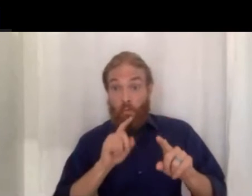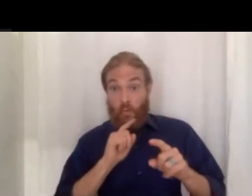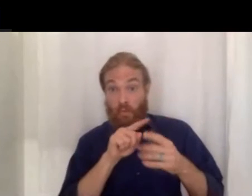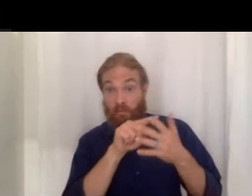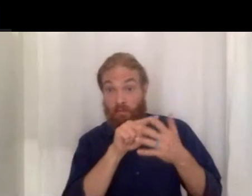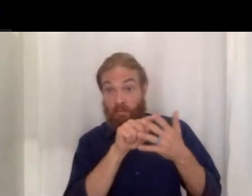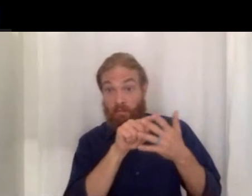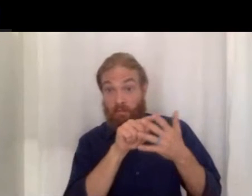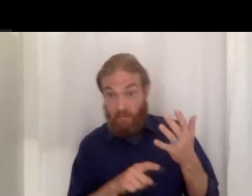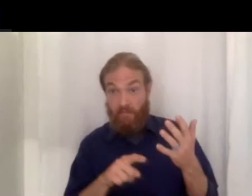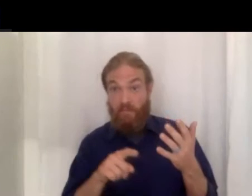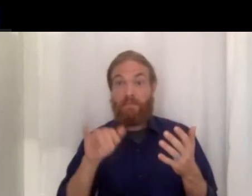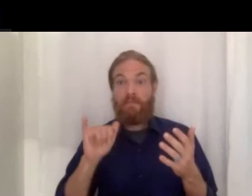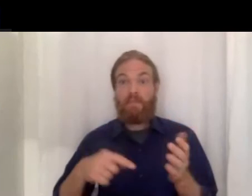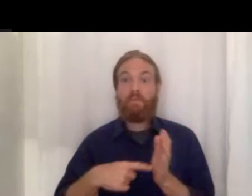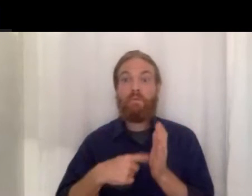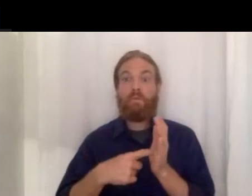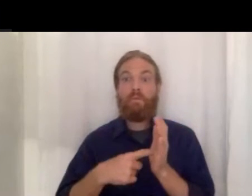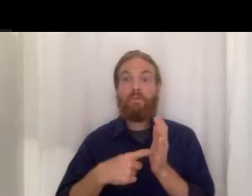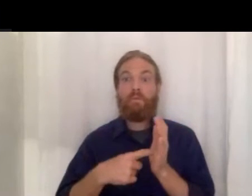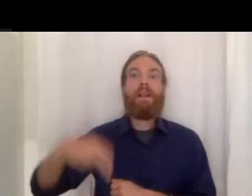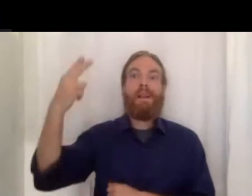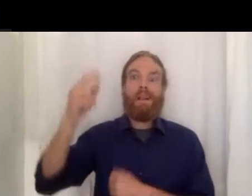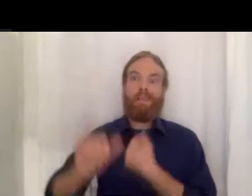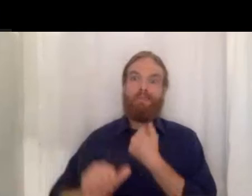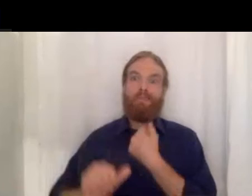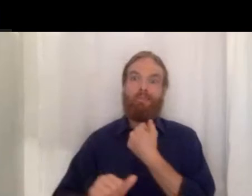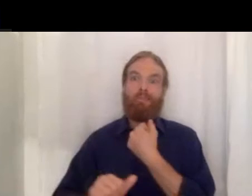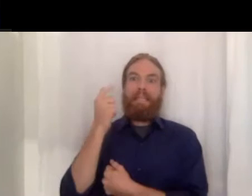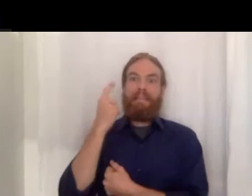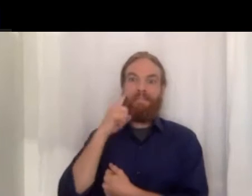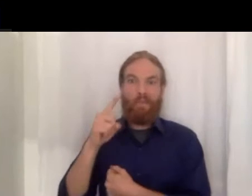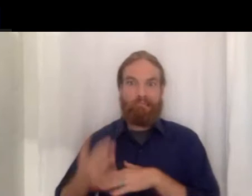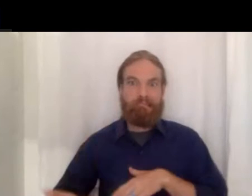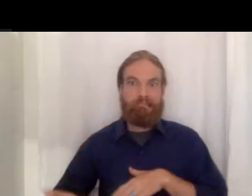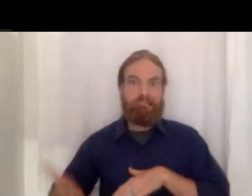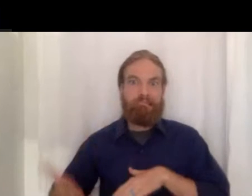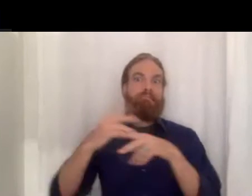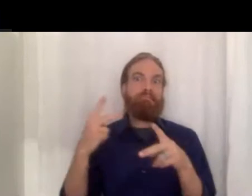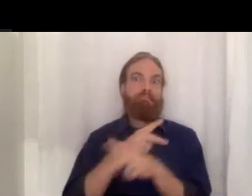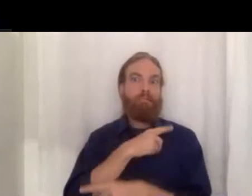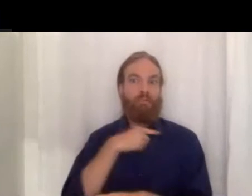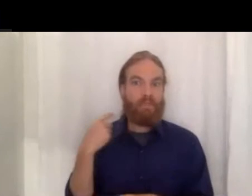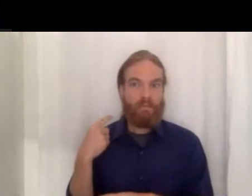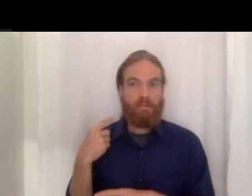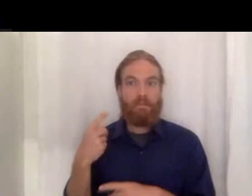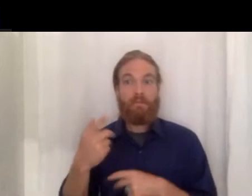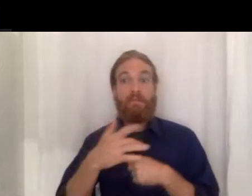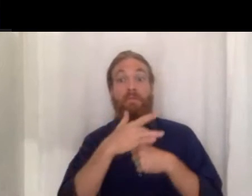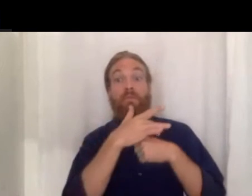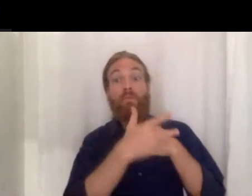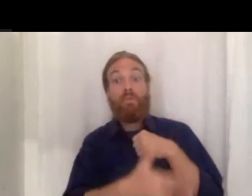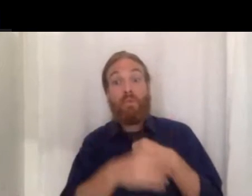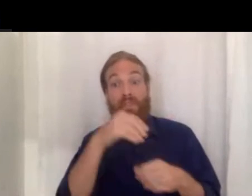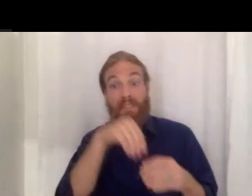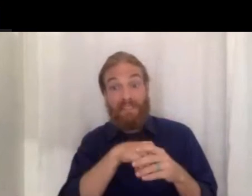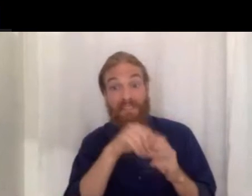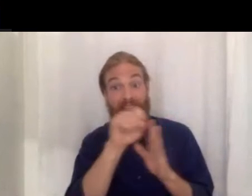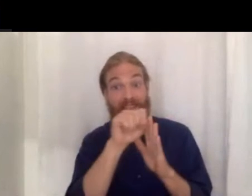that it's early in the course of symptoms. So it is